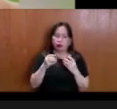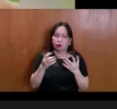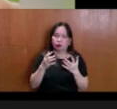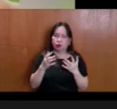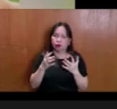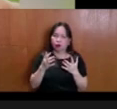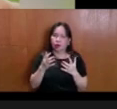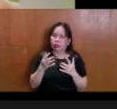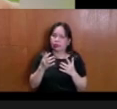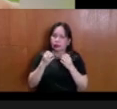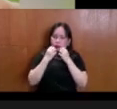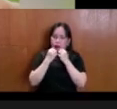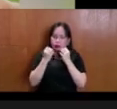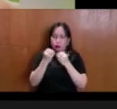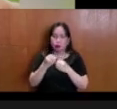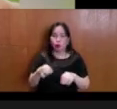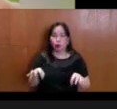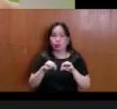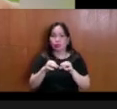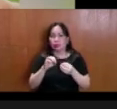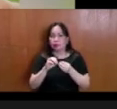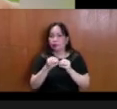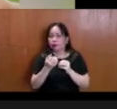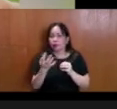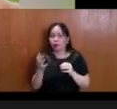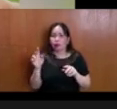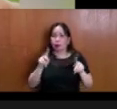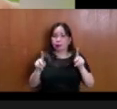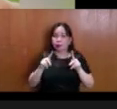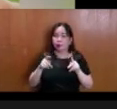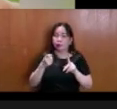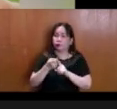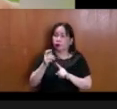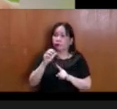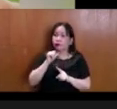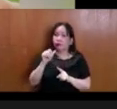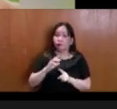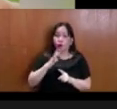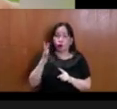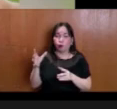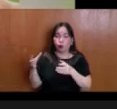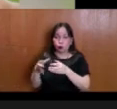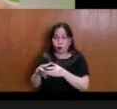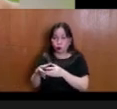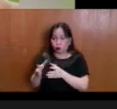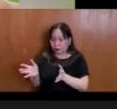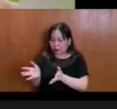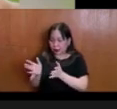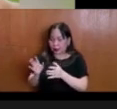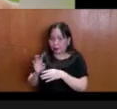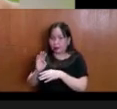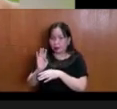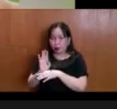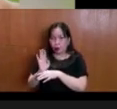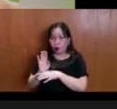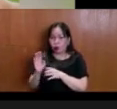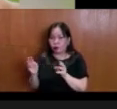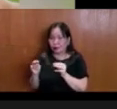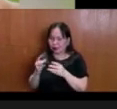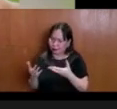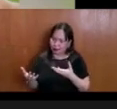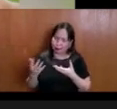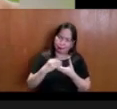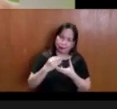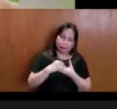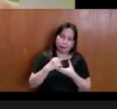this very substantial number of our workers belong to the informal sector and in the MSMEs into the fold, meaning for